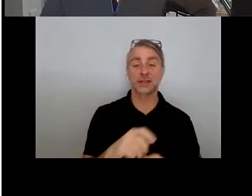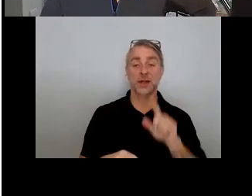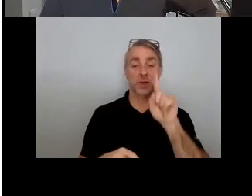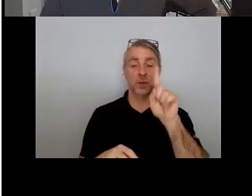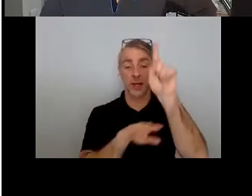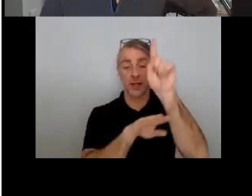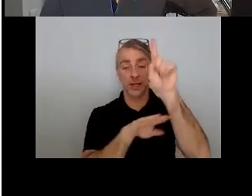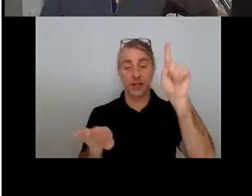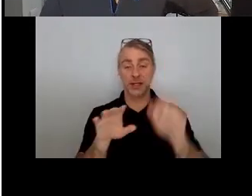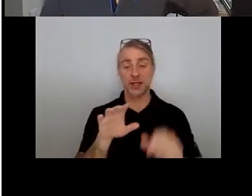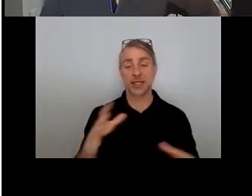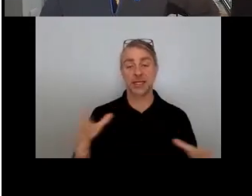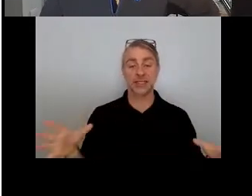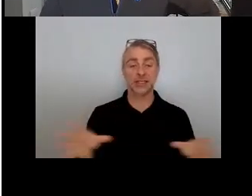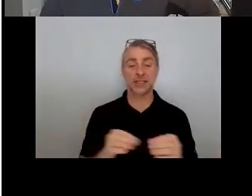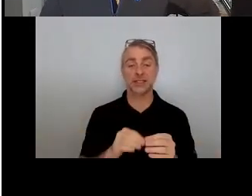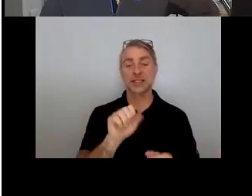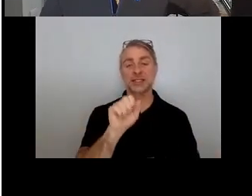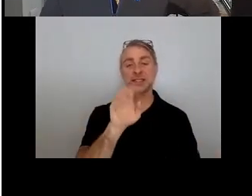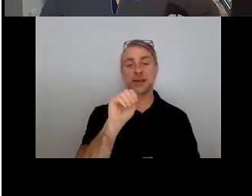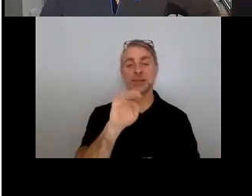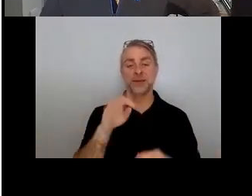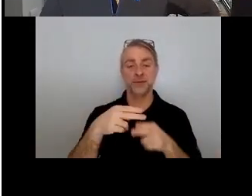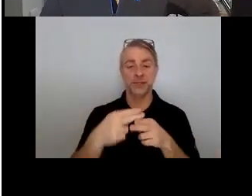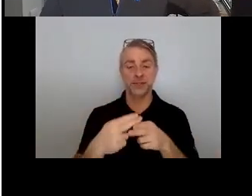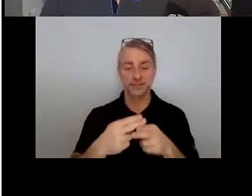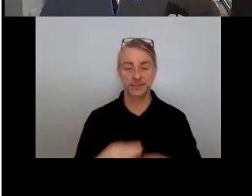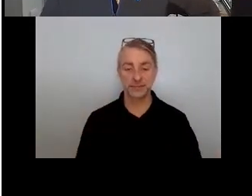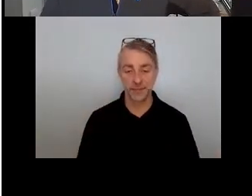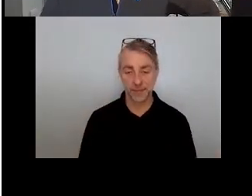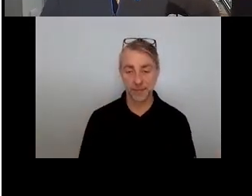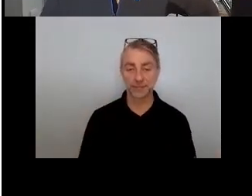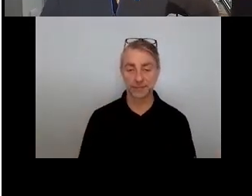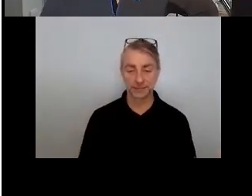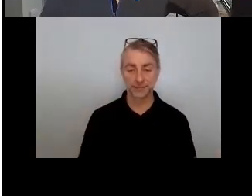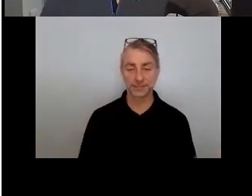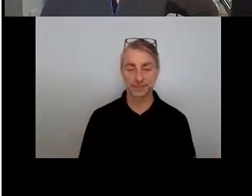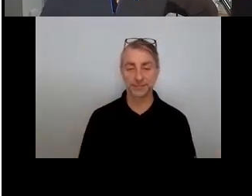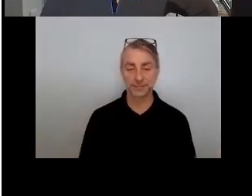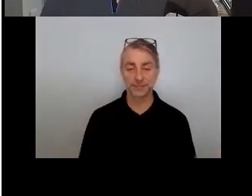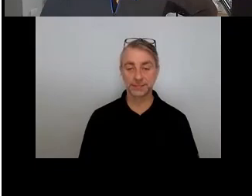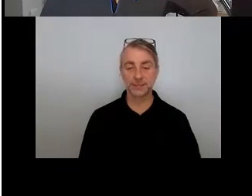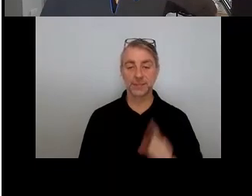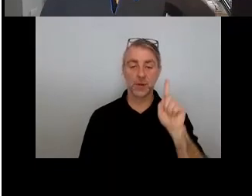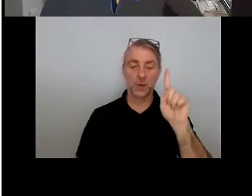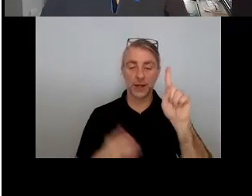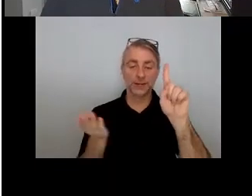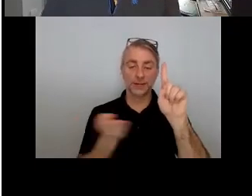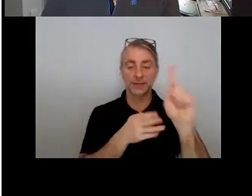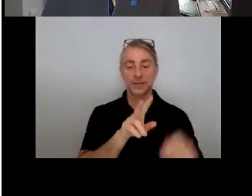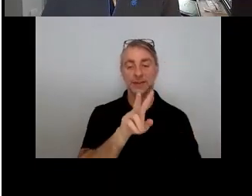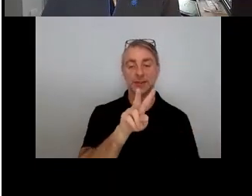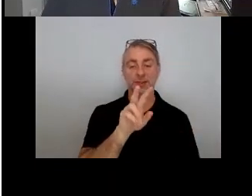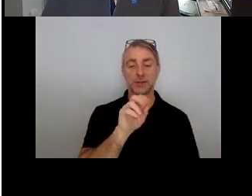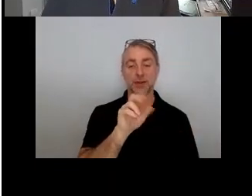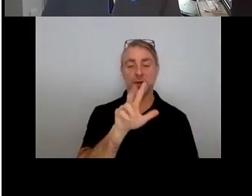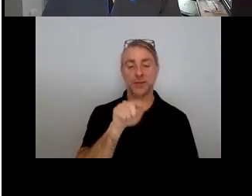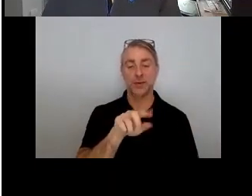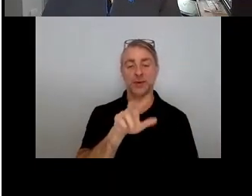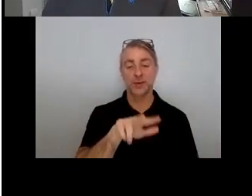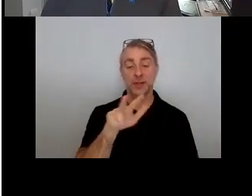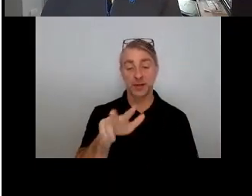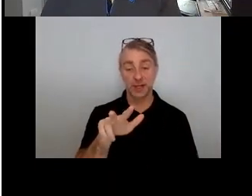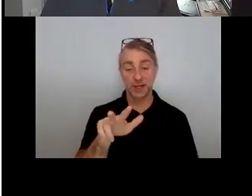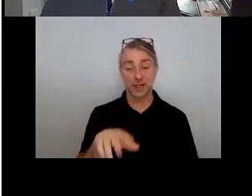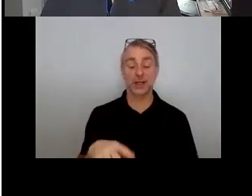sum of the weights in this case. And so that's just 1 over about 203.3,